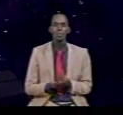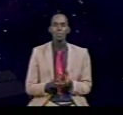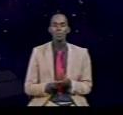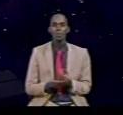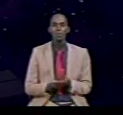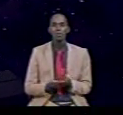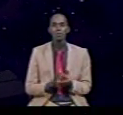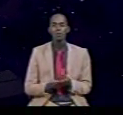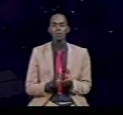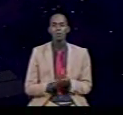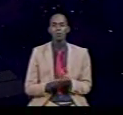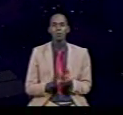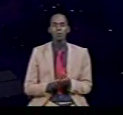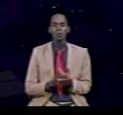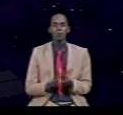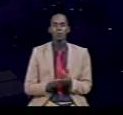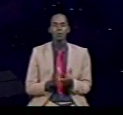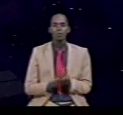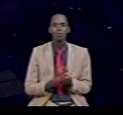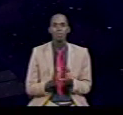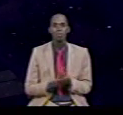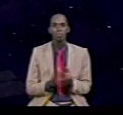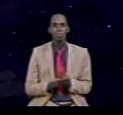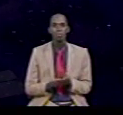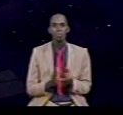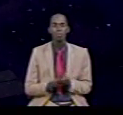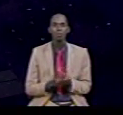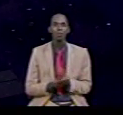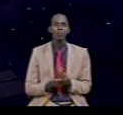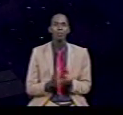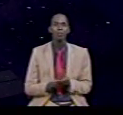Church, make them feel welcome.